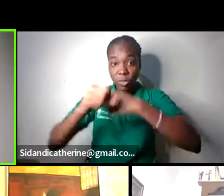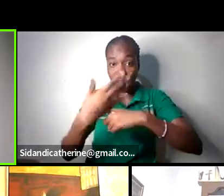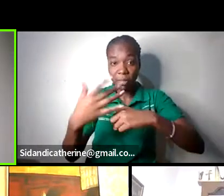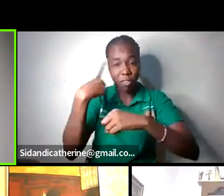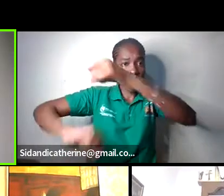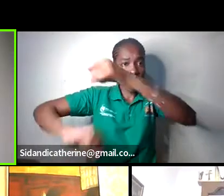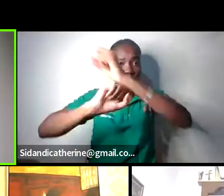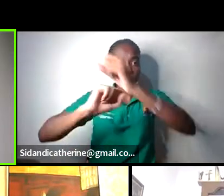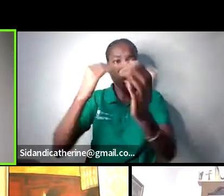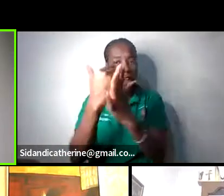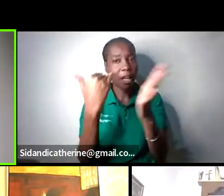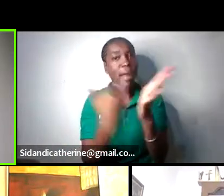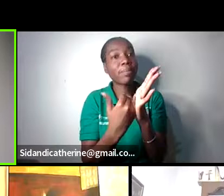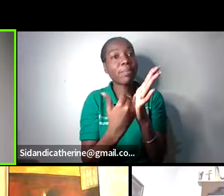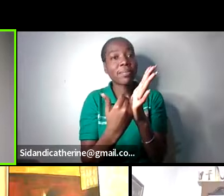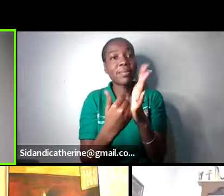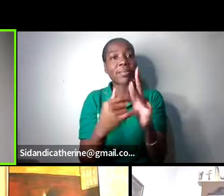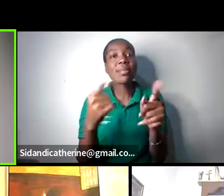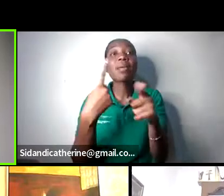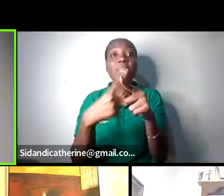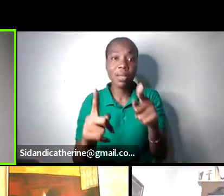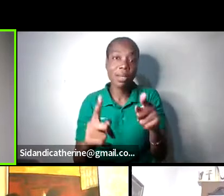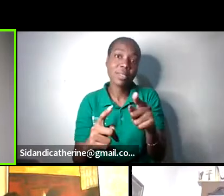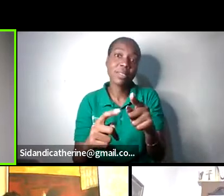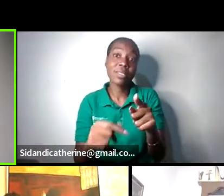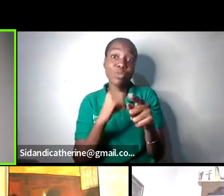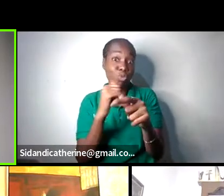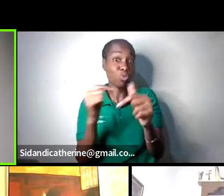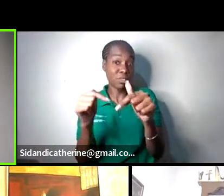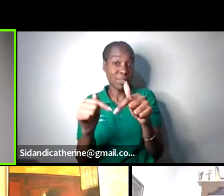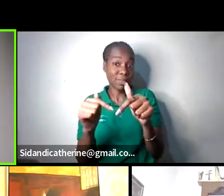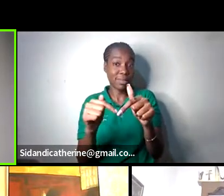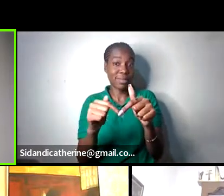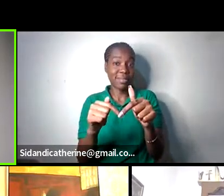program, but yes. It's not a sales day today.